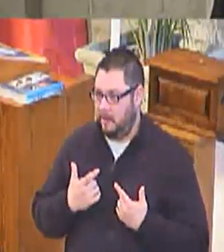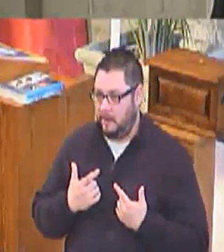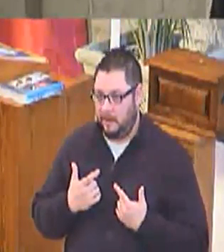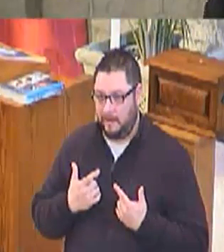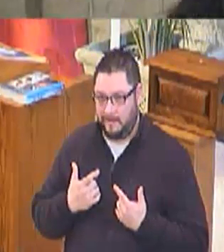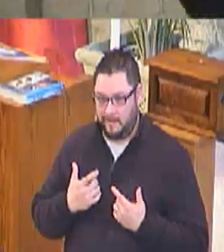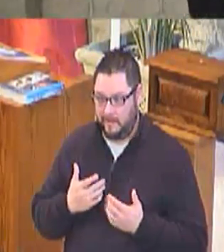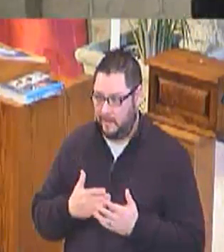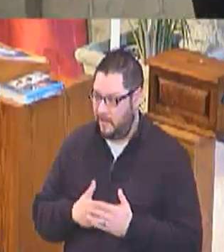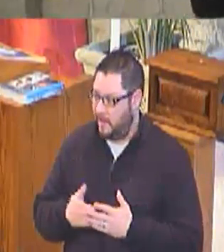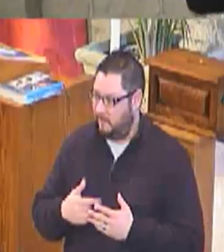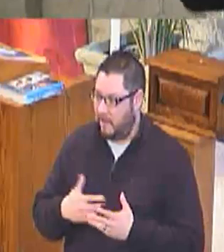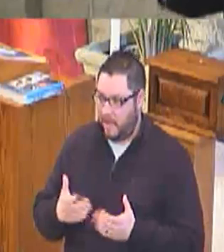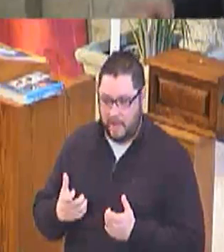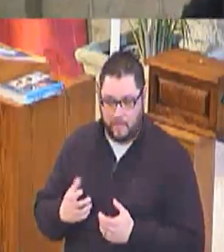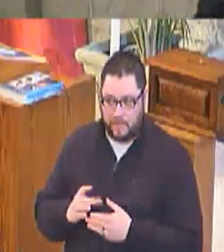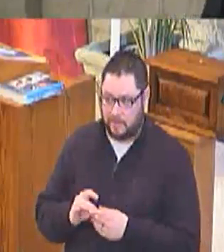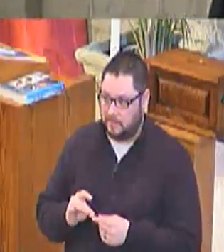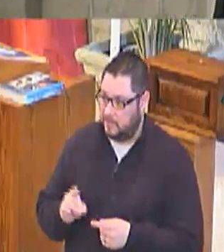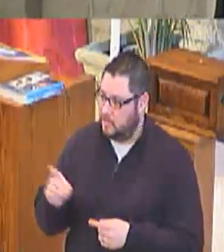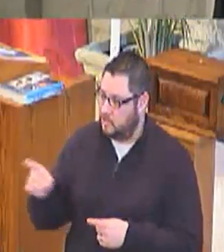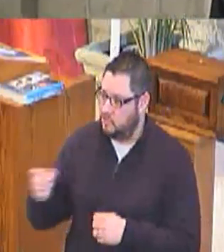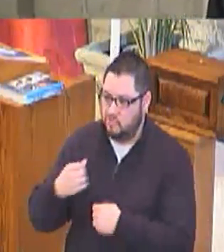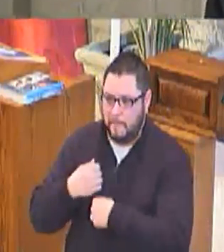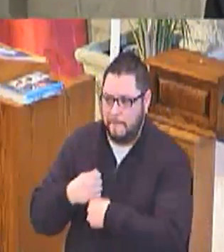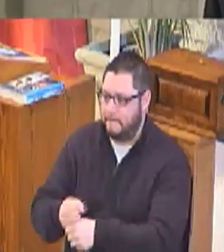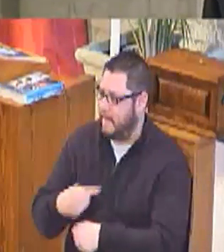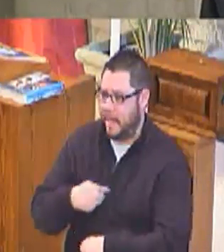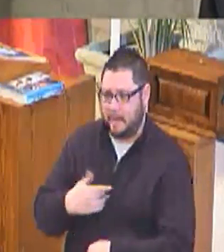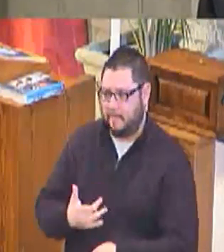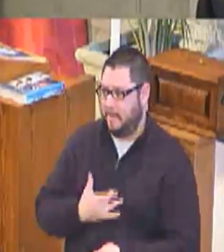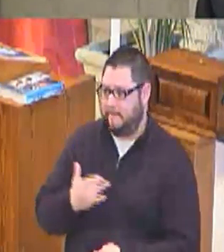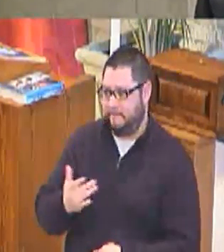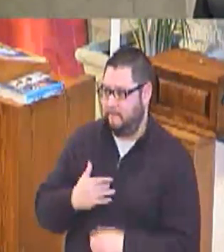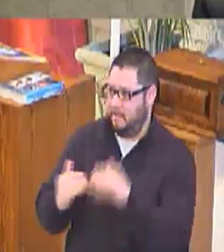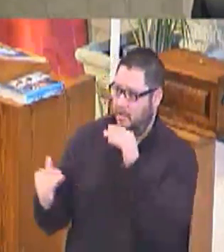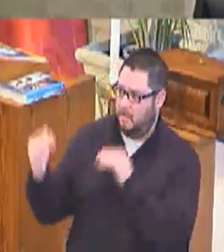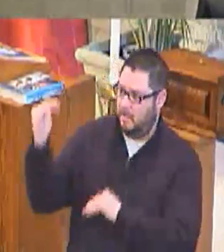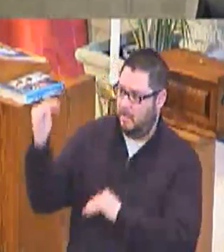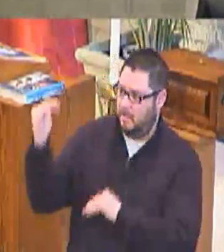do I want to go, you made me feel inferior?